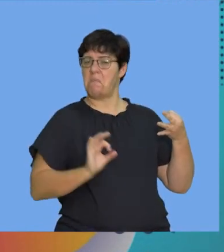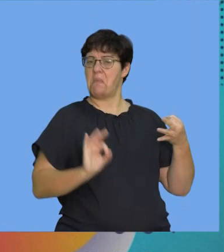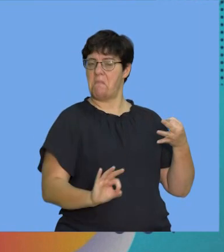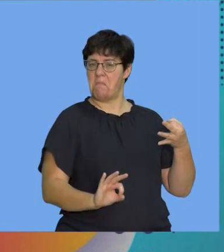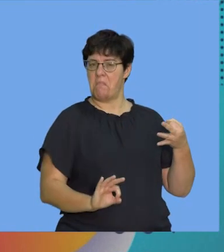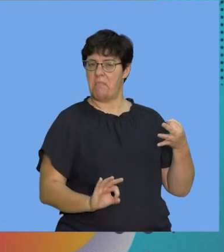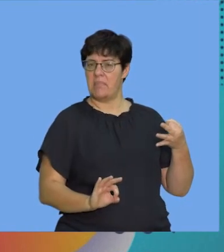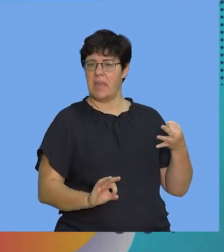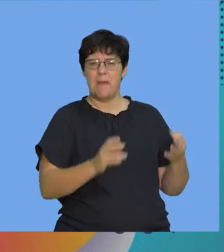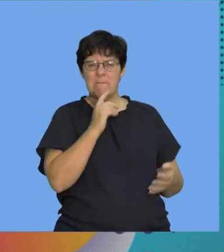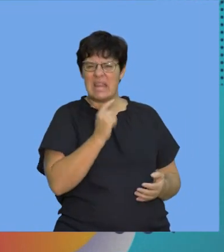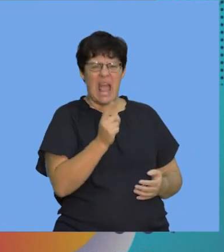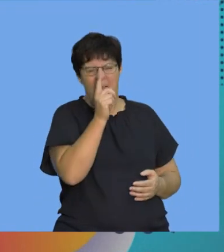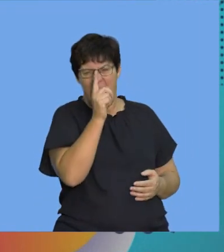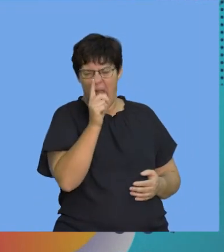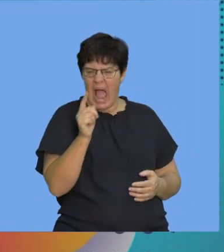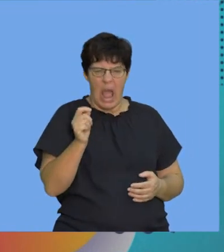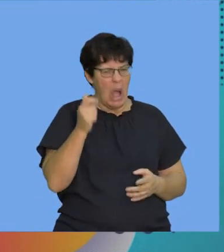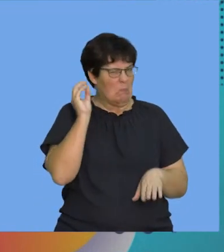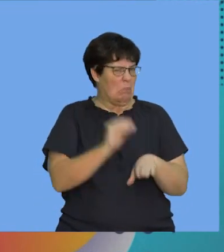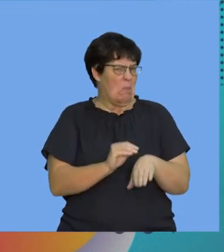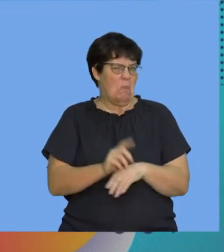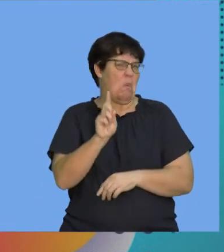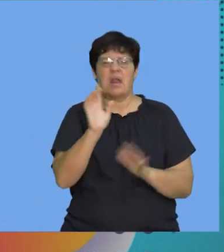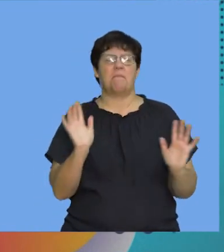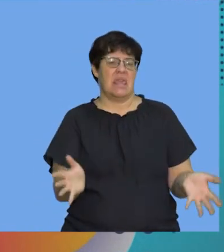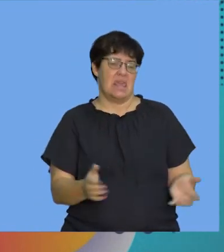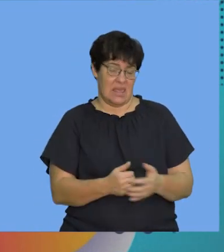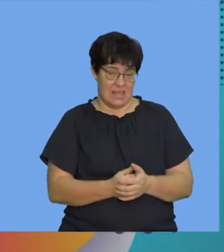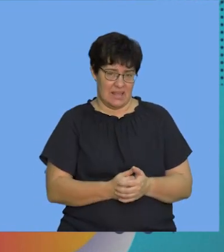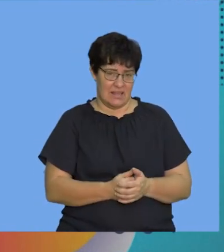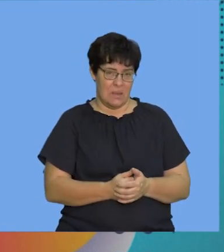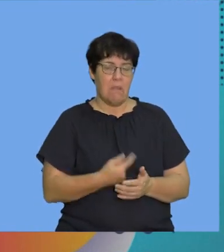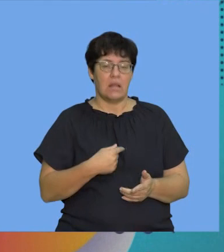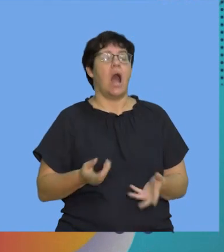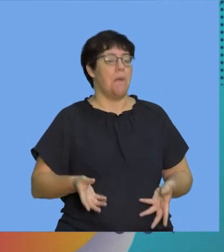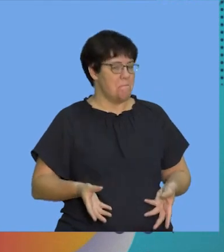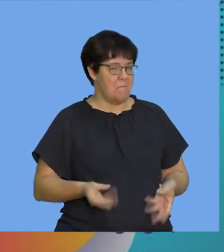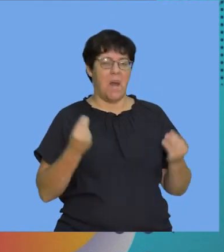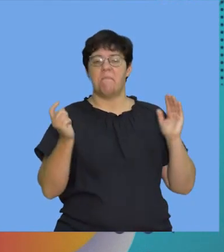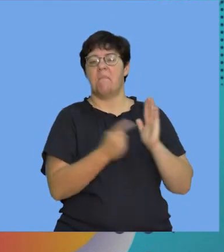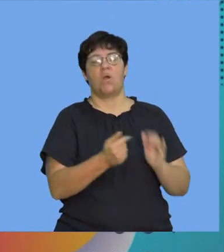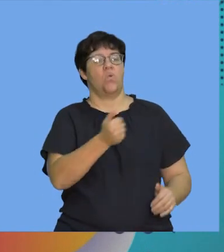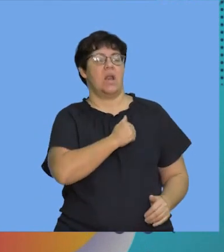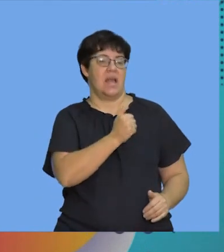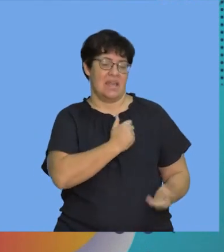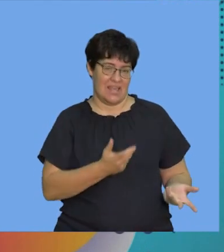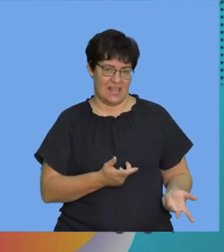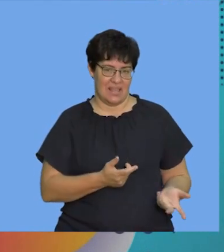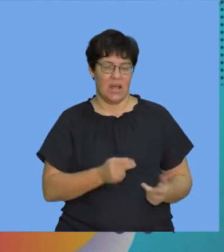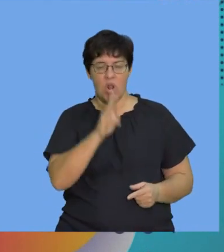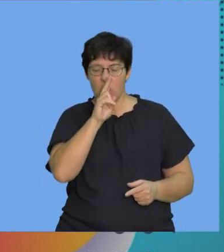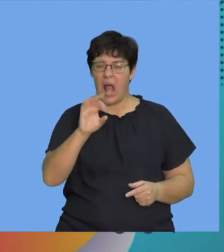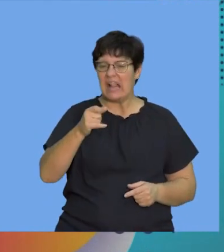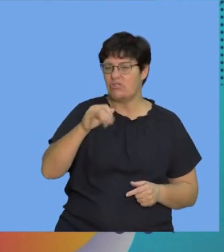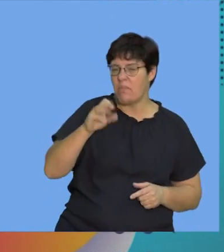just that one question that gives you a problem, but already you would have scored some marks. and also look at your algebra, and then you